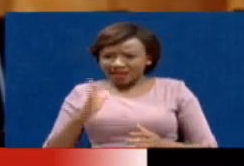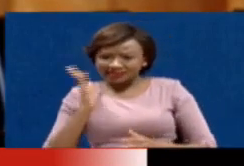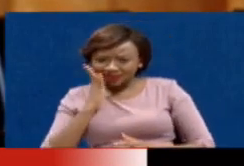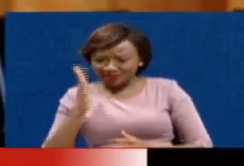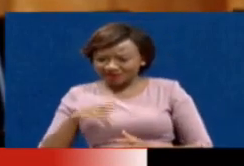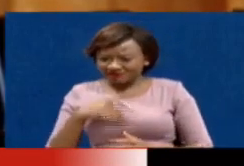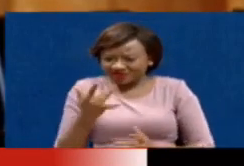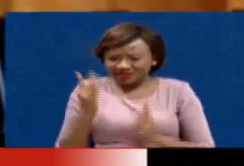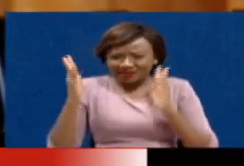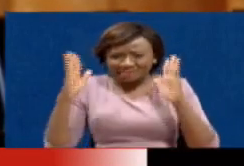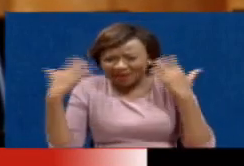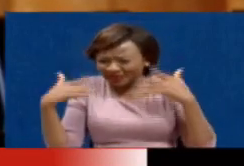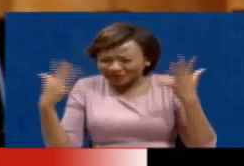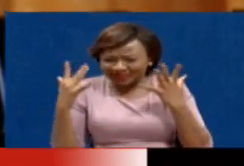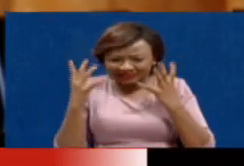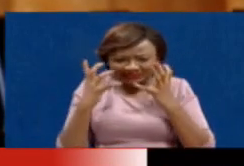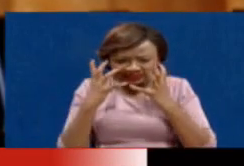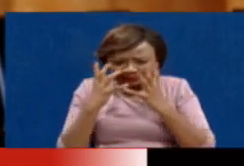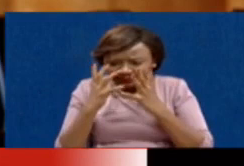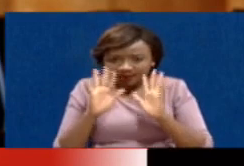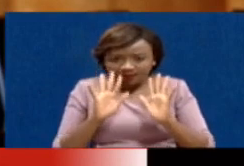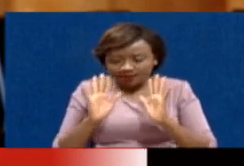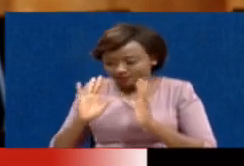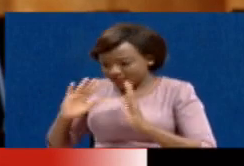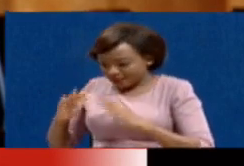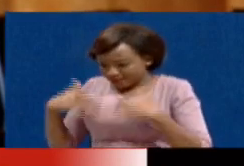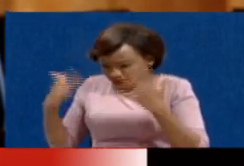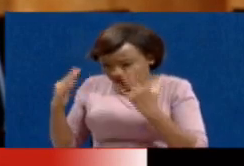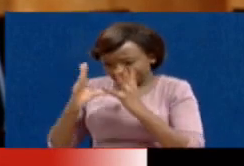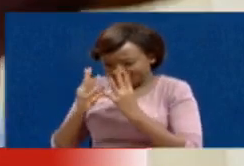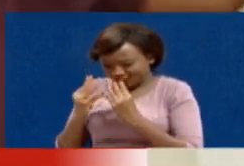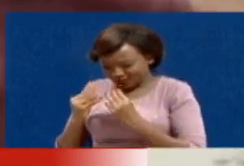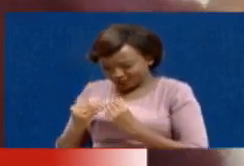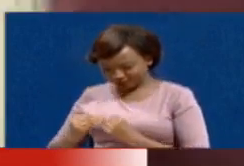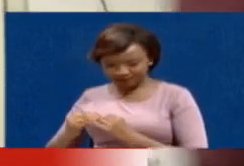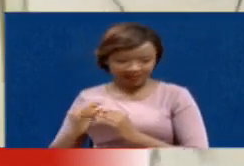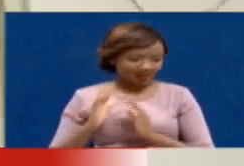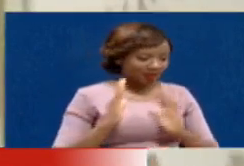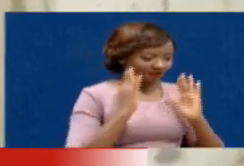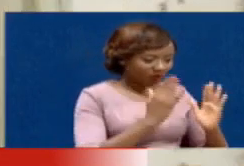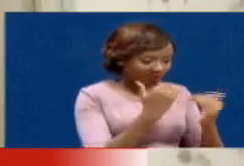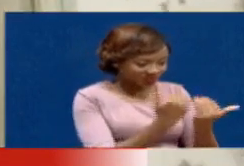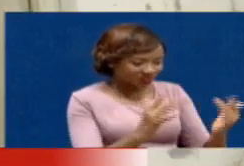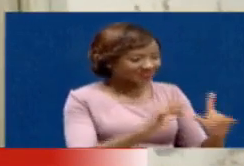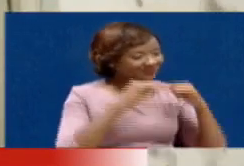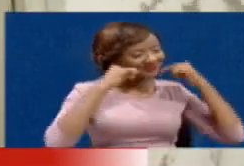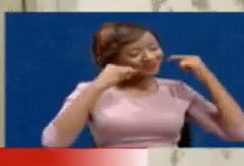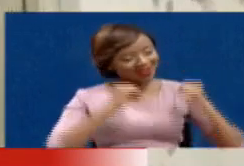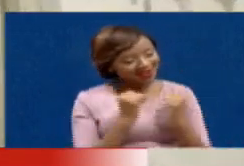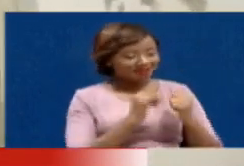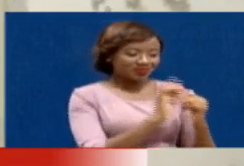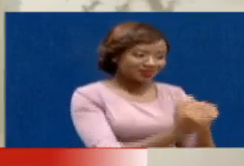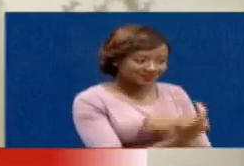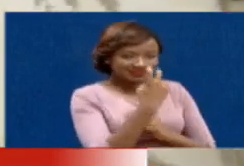a parent. Deal with the anxiety so that the child does not sense those vibes. Just to urge parents to be